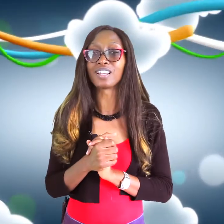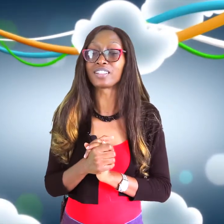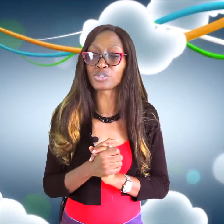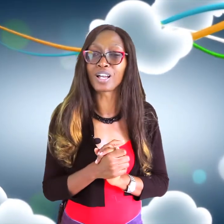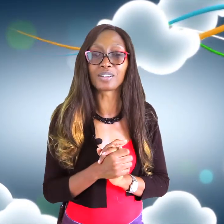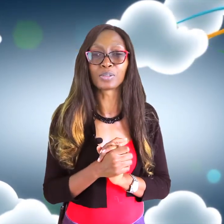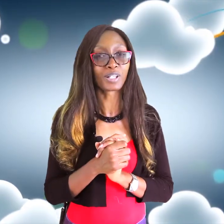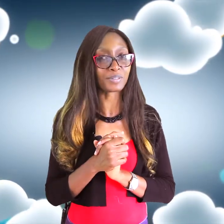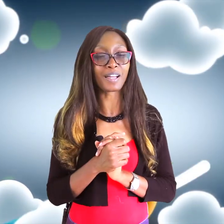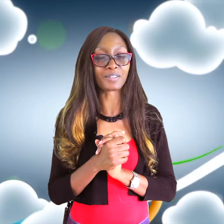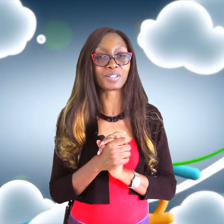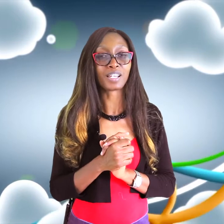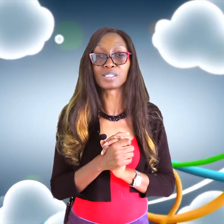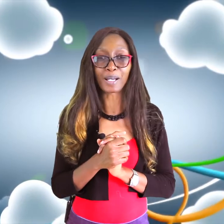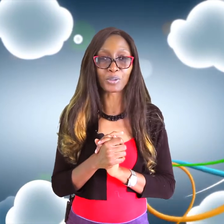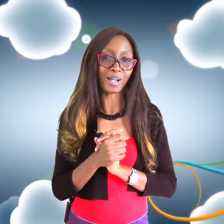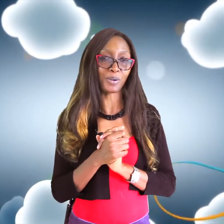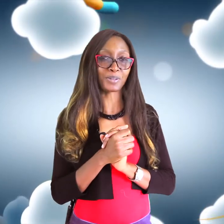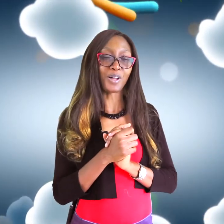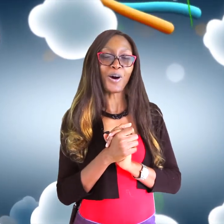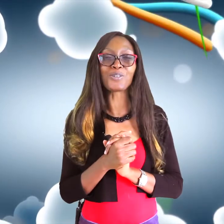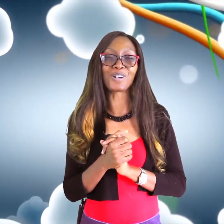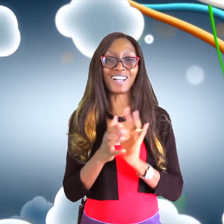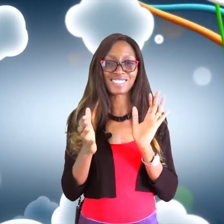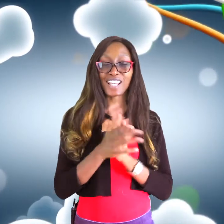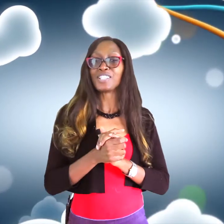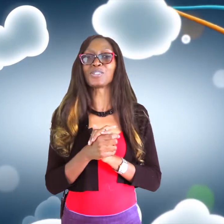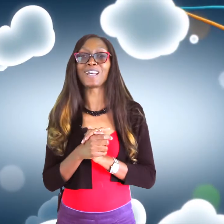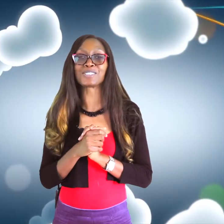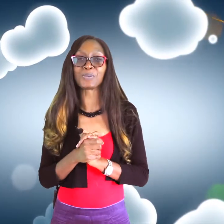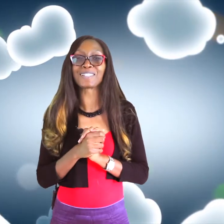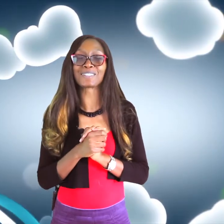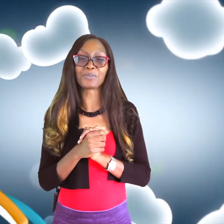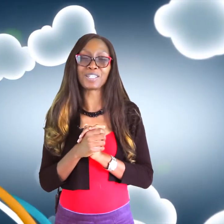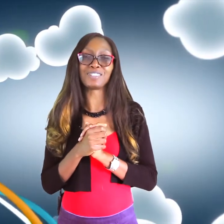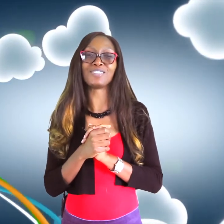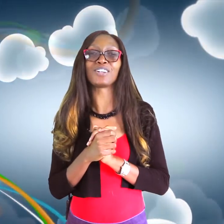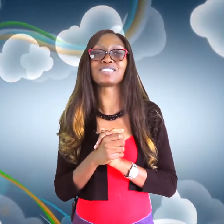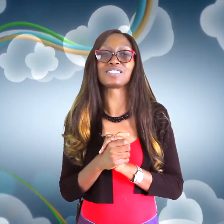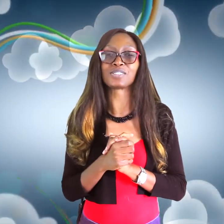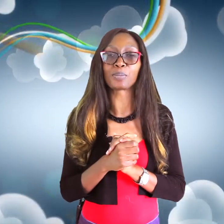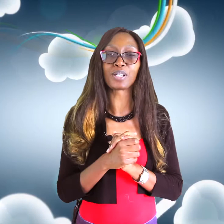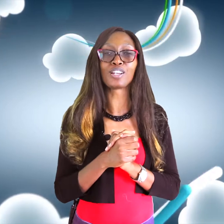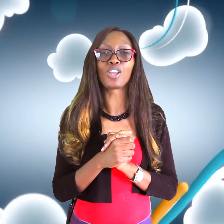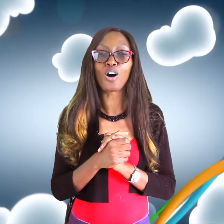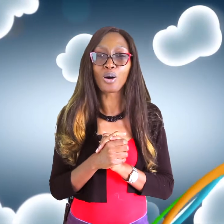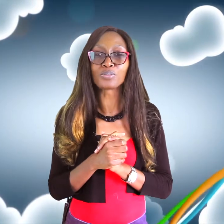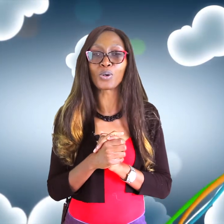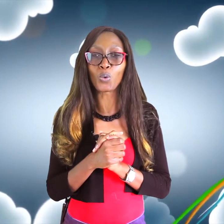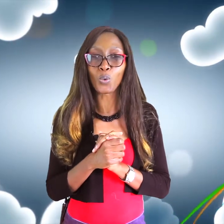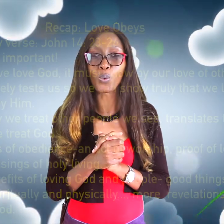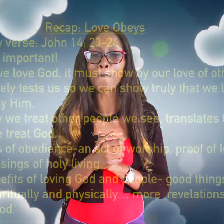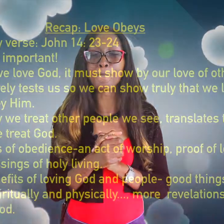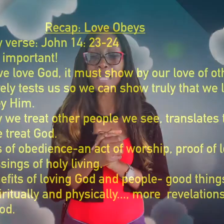nothing that you have and will ever have is by your power. All right. So last week, we learned the topic,